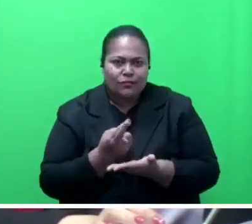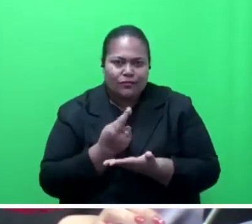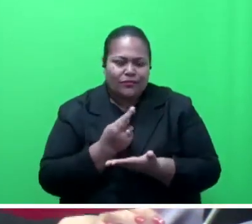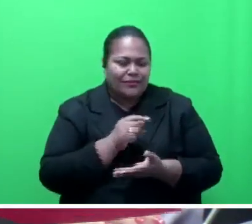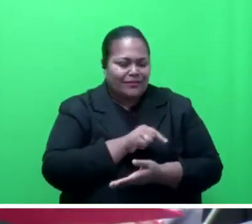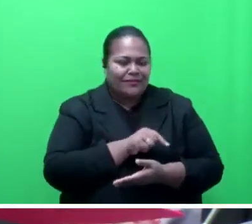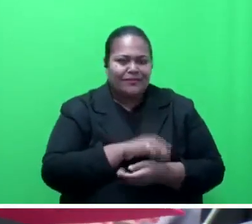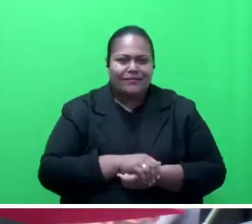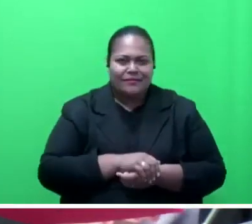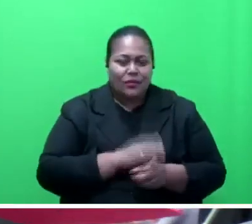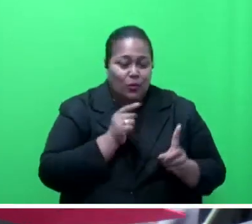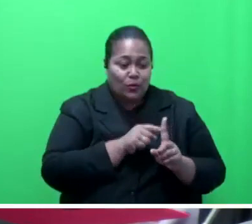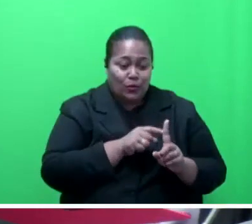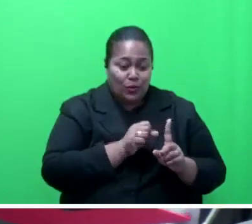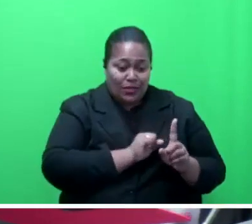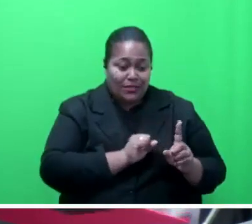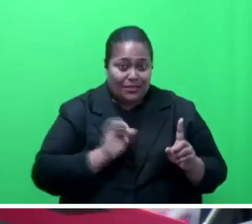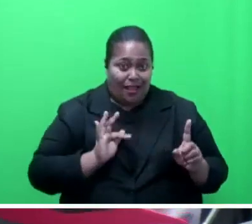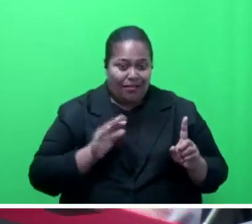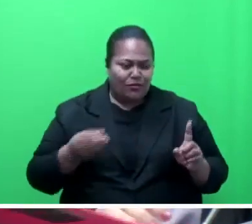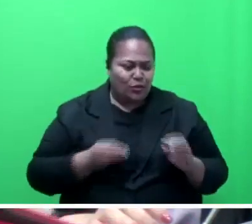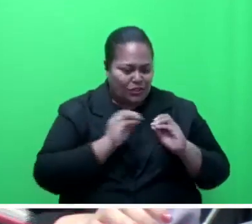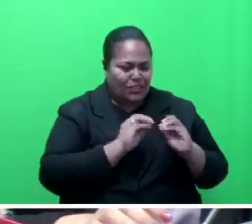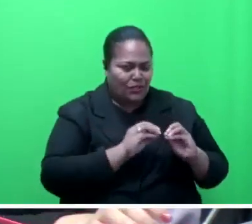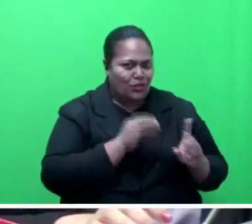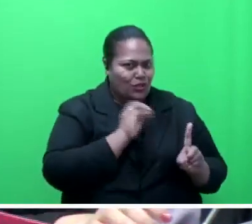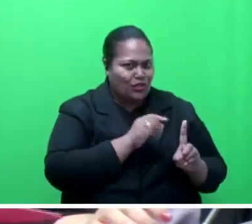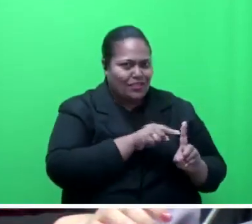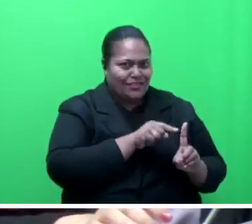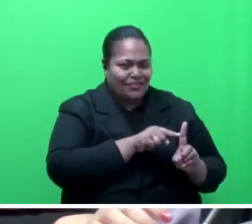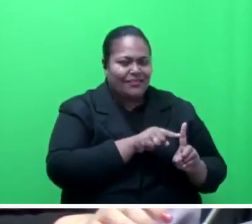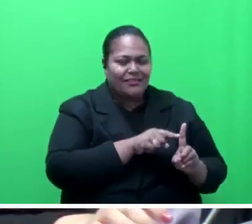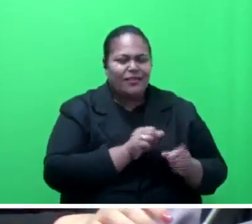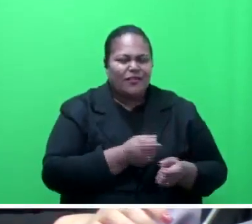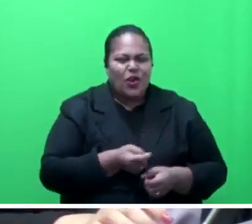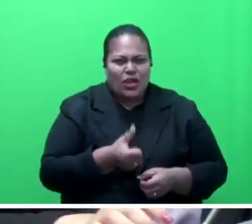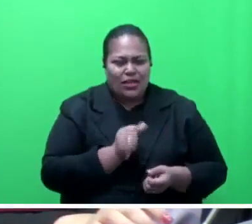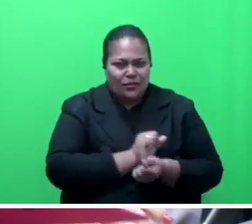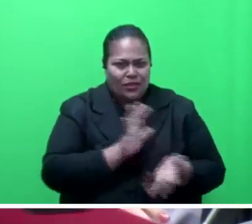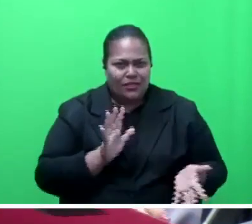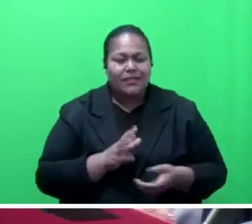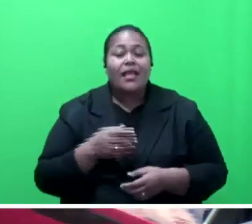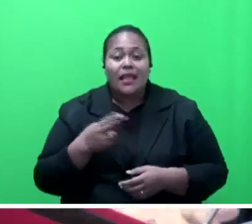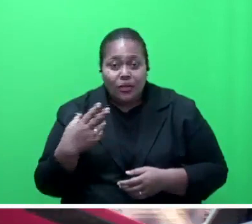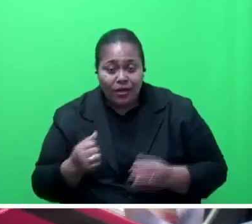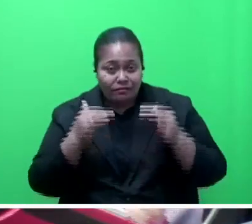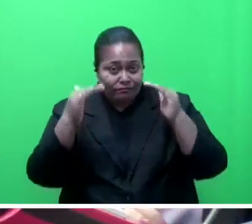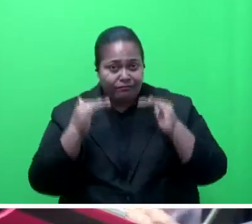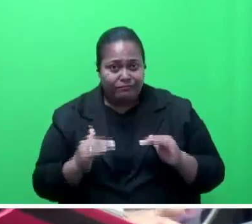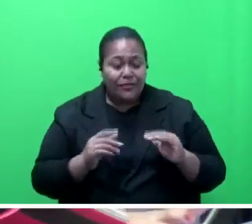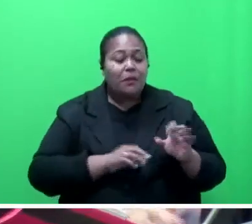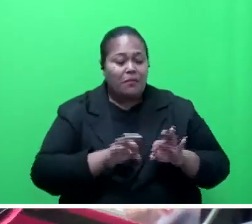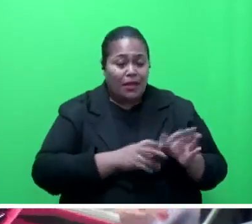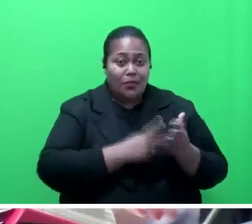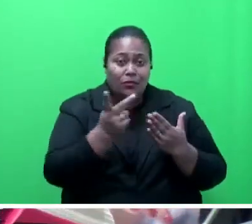for a productive life upon their release. Now, of course, you've got schemes for short-term release. Mr. Speaker, sir,